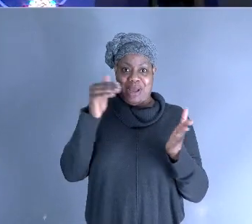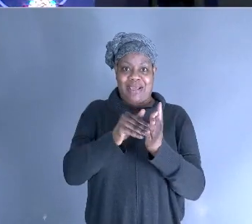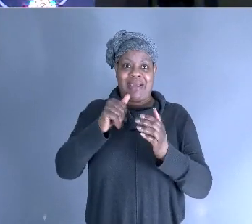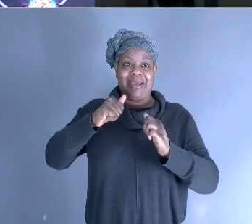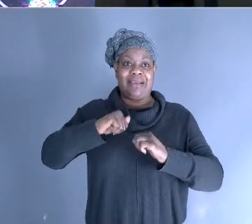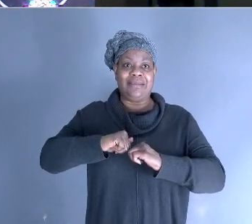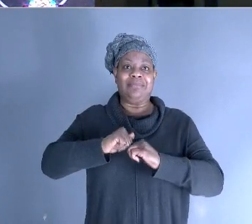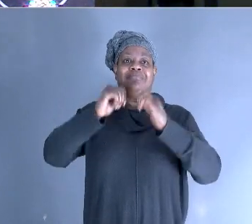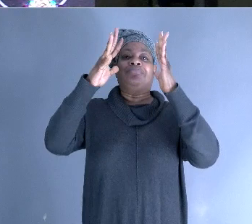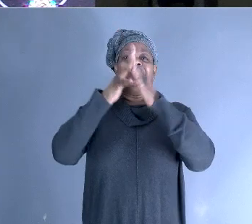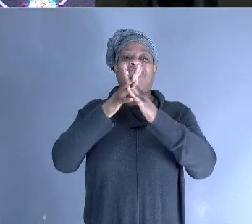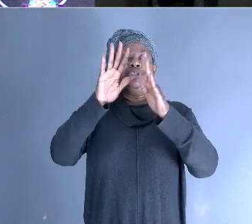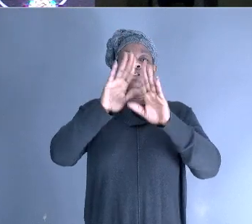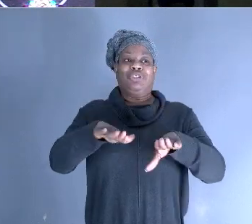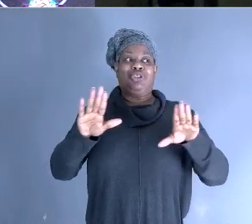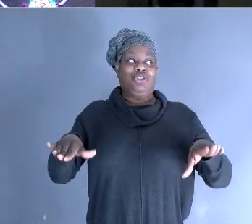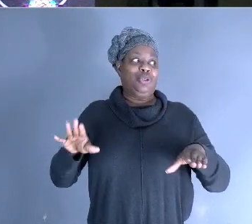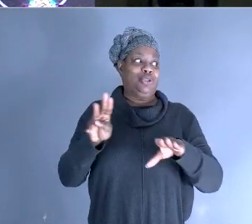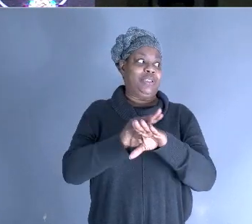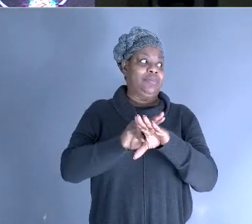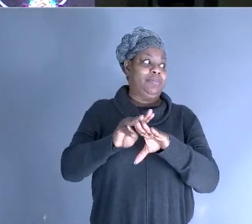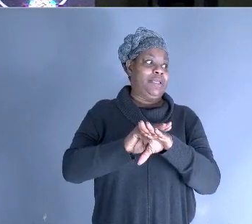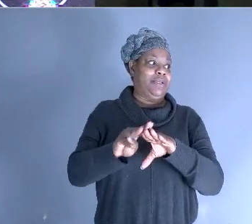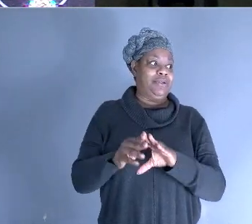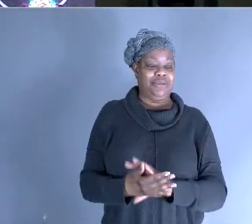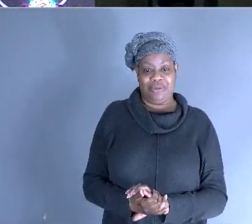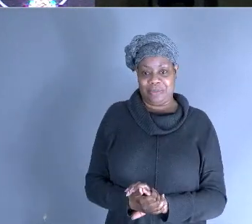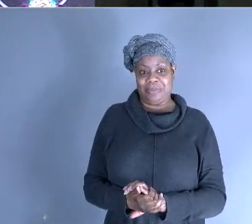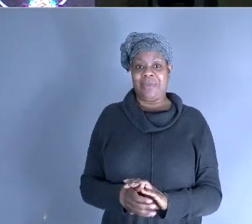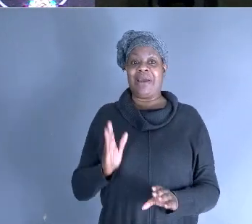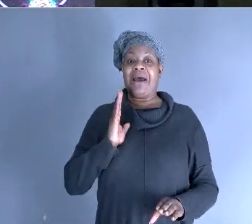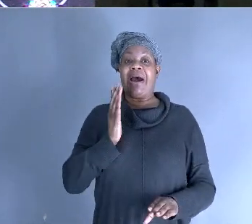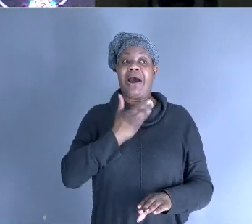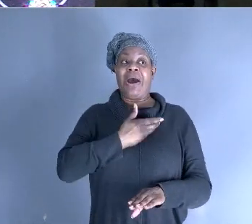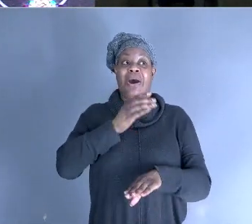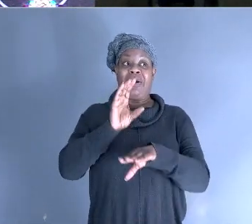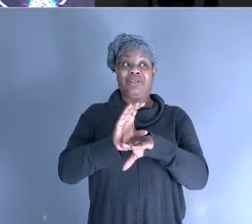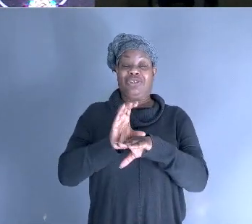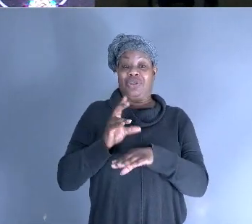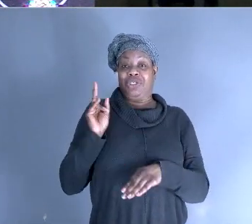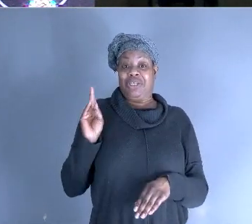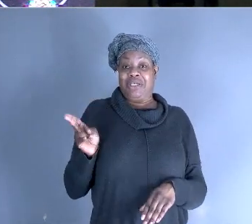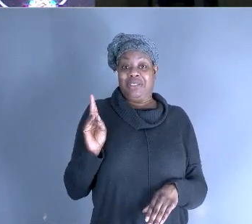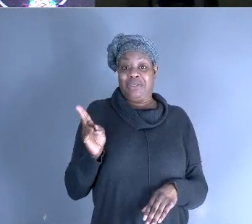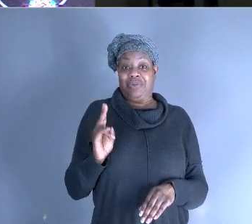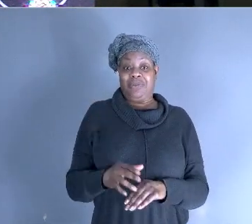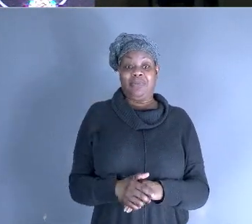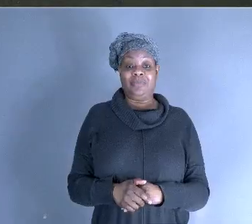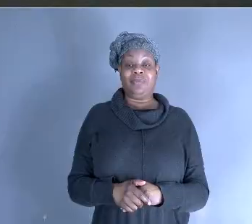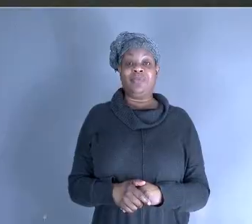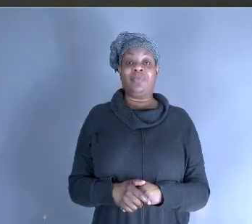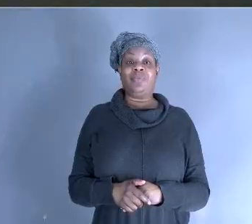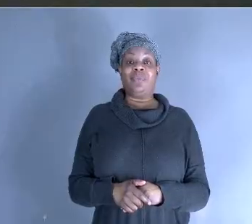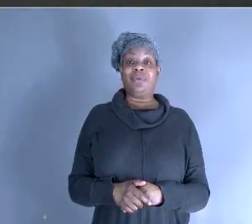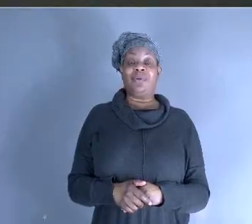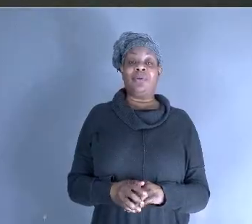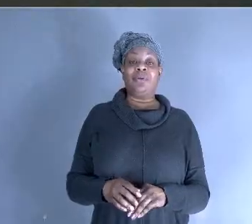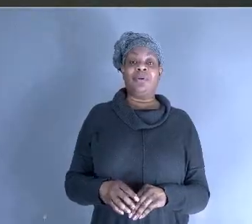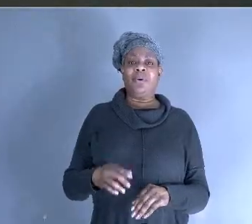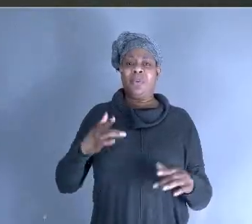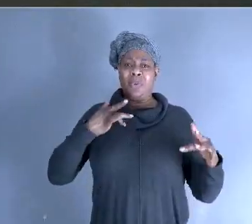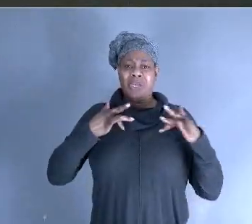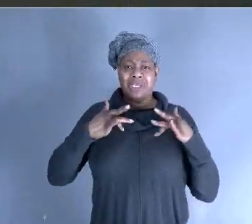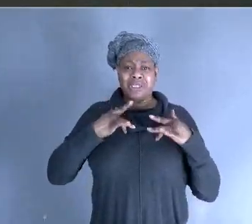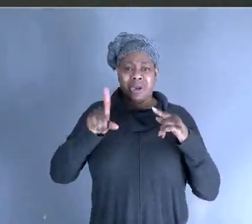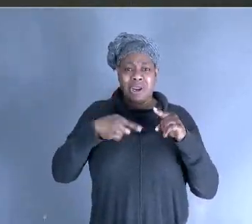ministry in the history of our church we have been known as a church that has been concerned about the next